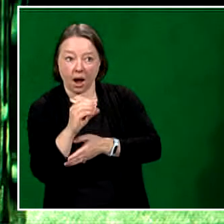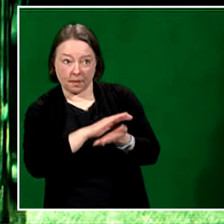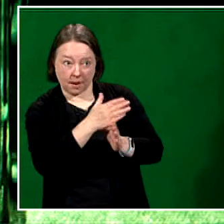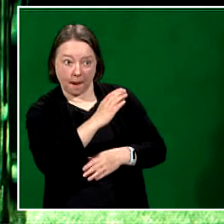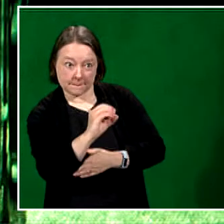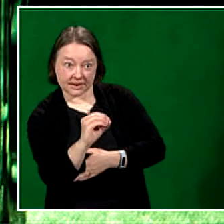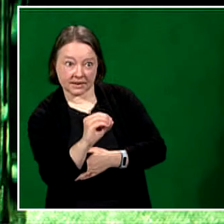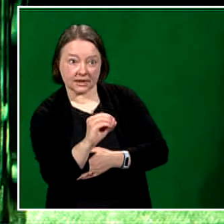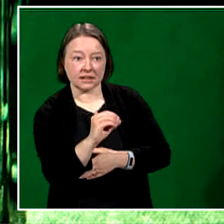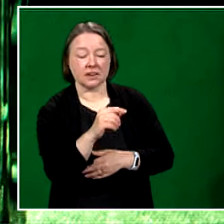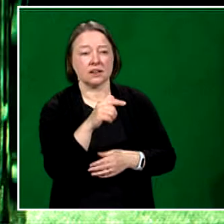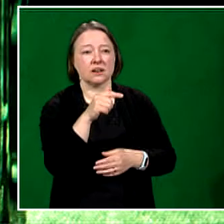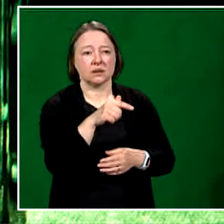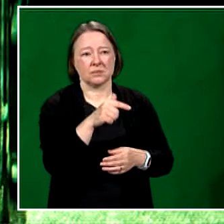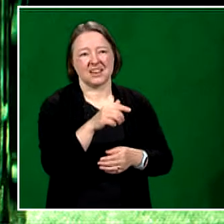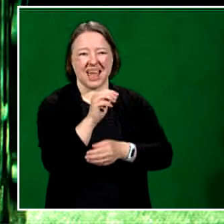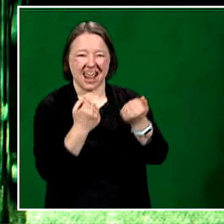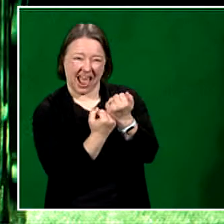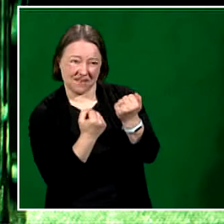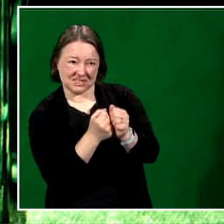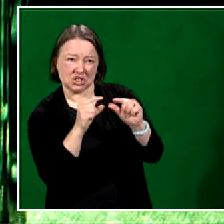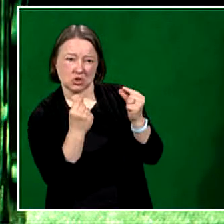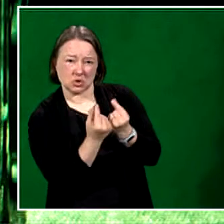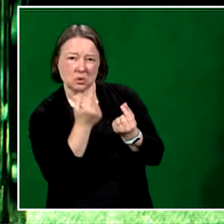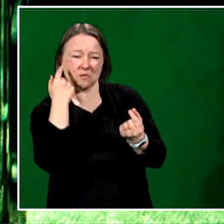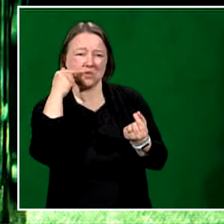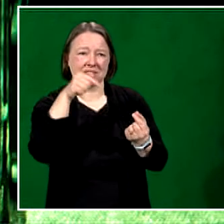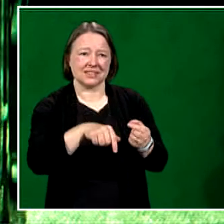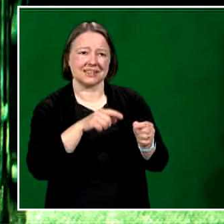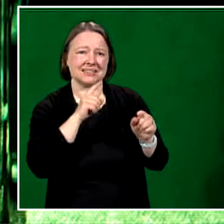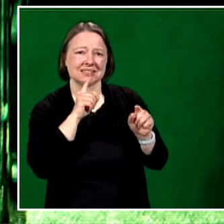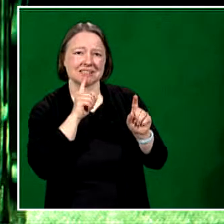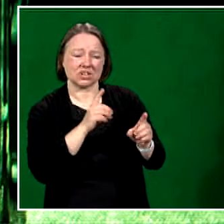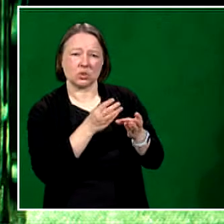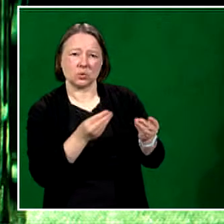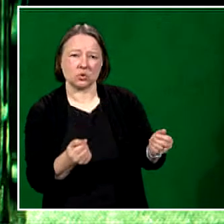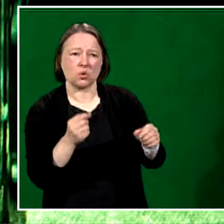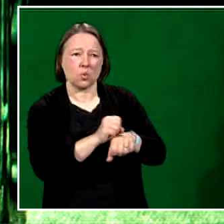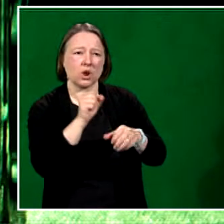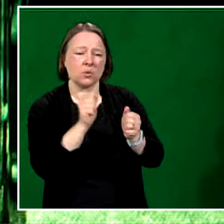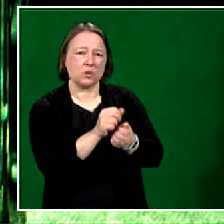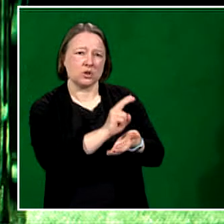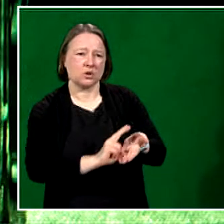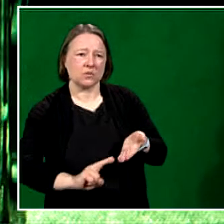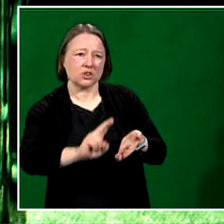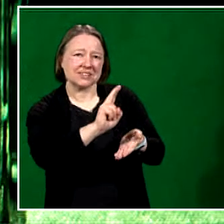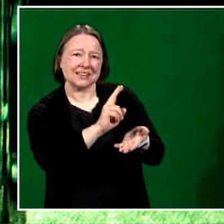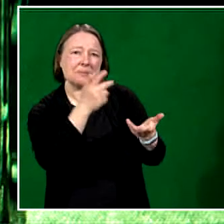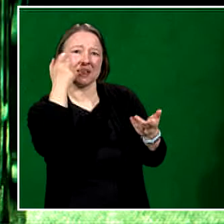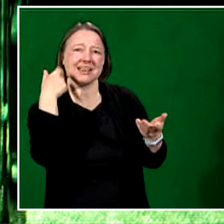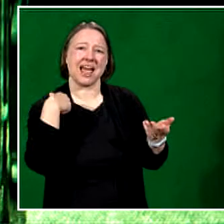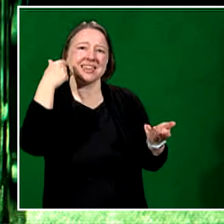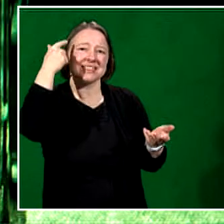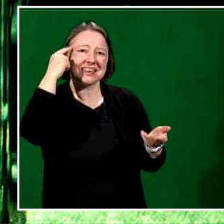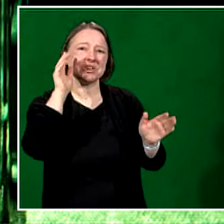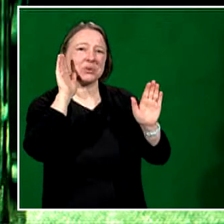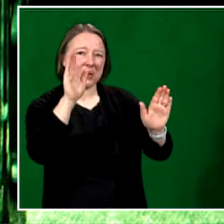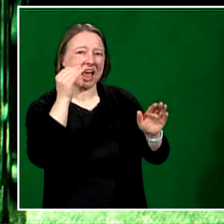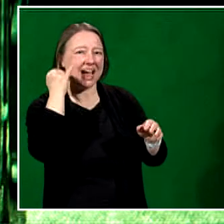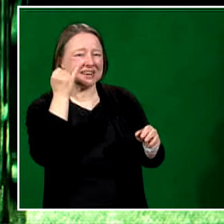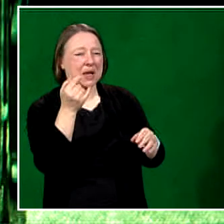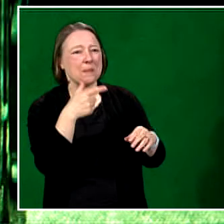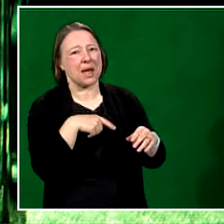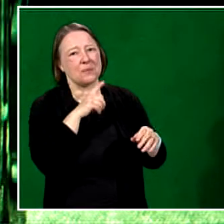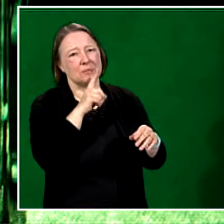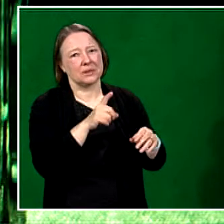kind of an advocacy group for this solution in working with universities? Because I think it's a great idea, but I